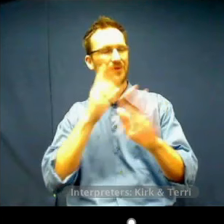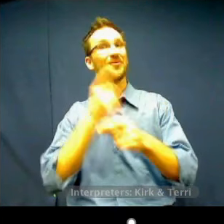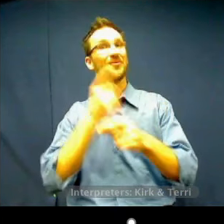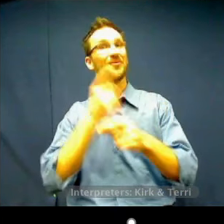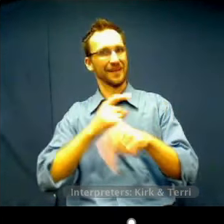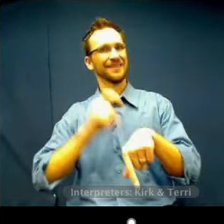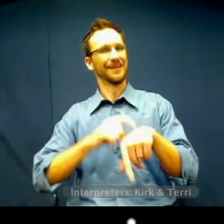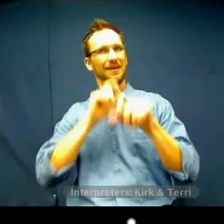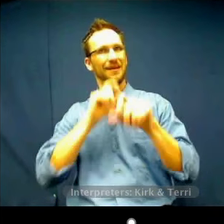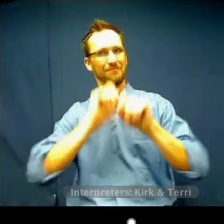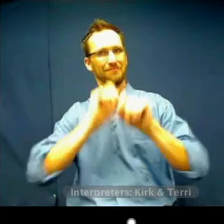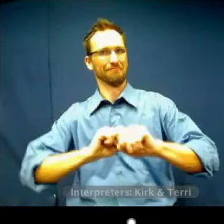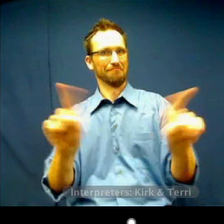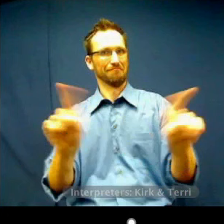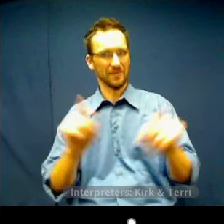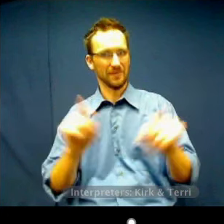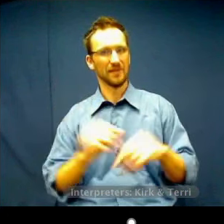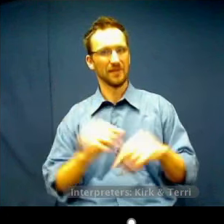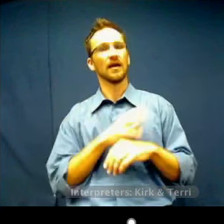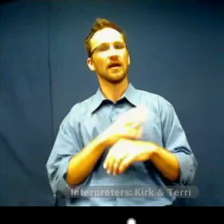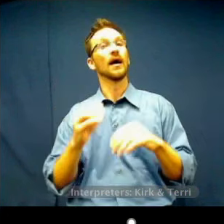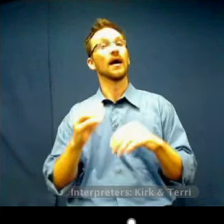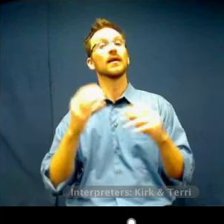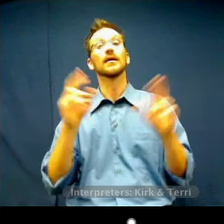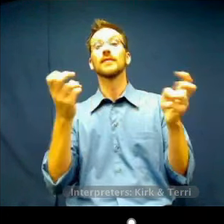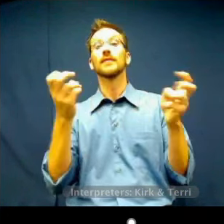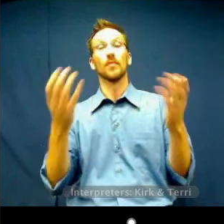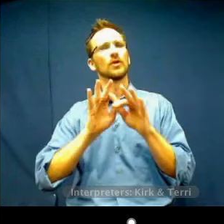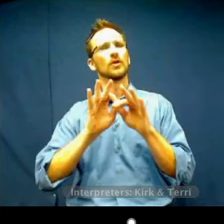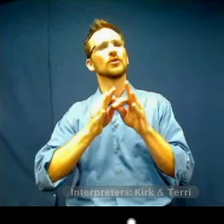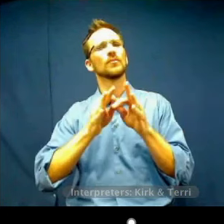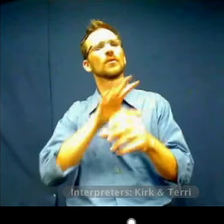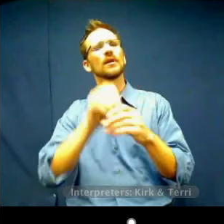And it will be interpreting in domestic violence matters.